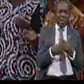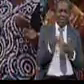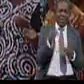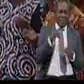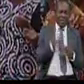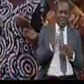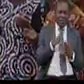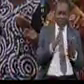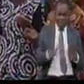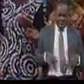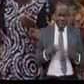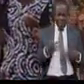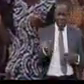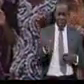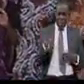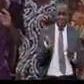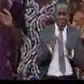empty.